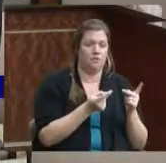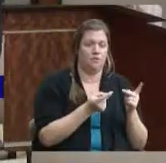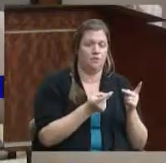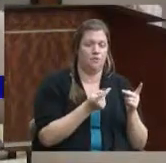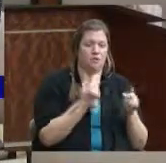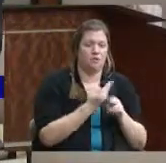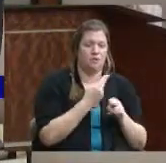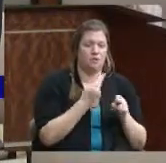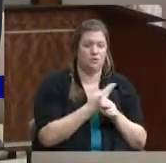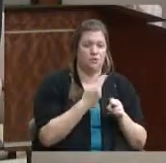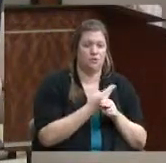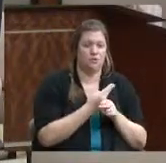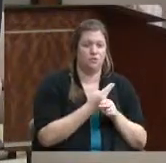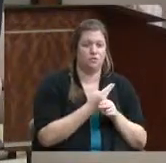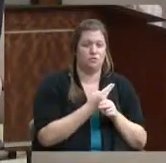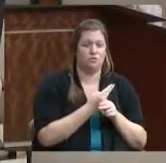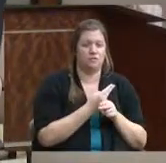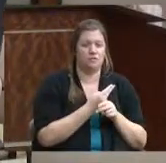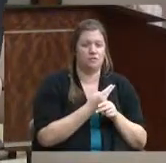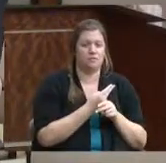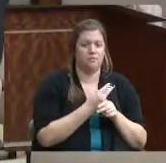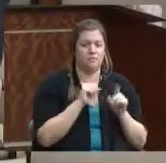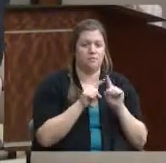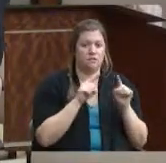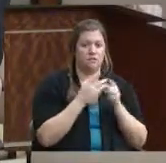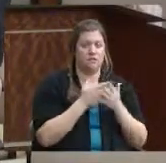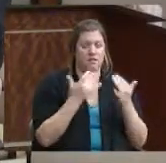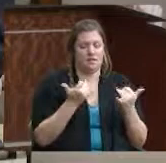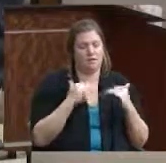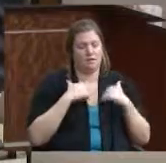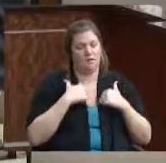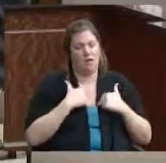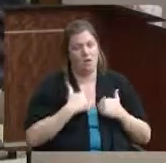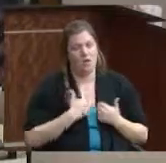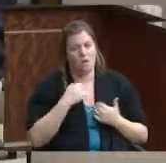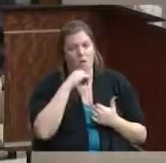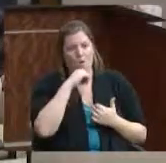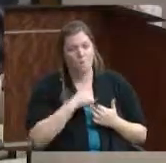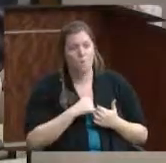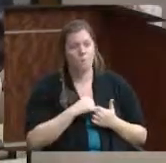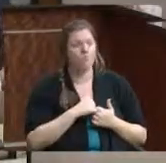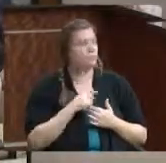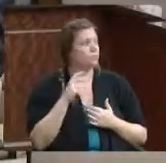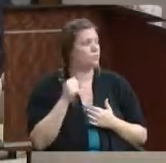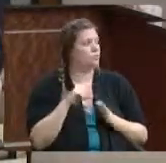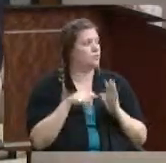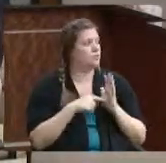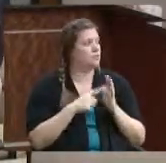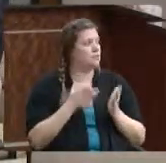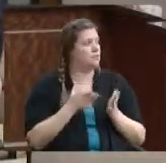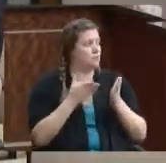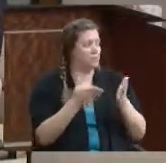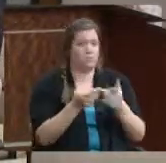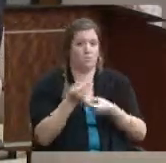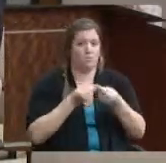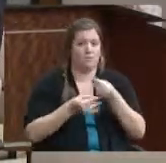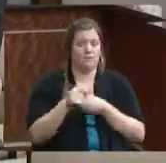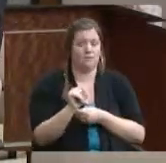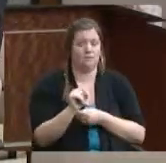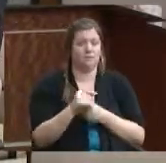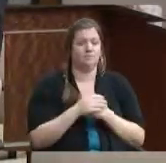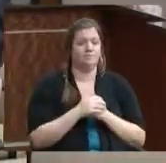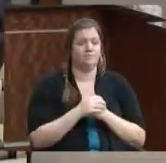It's been used in a lot of different things. It's now getting tired and it's old, and so this is a recommendation to replace that